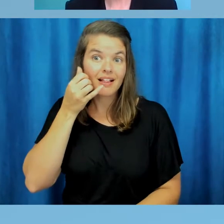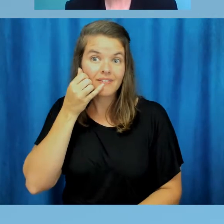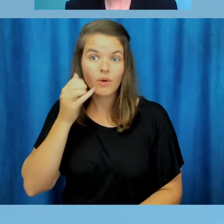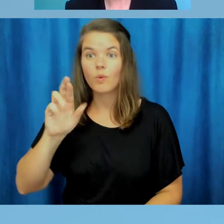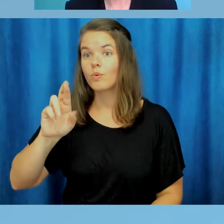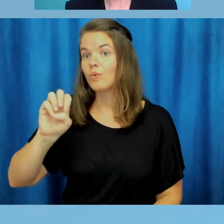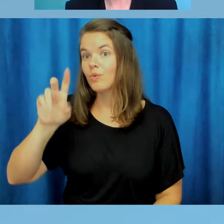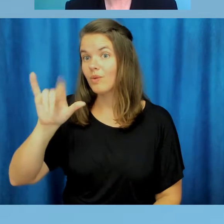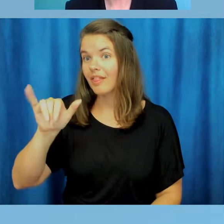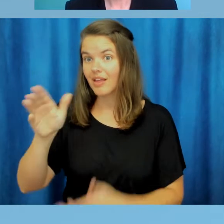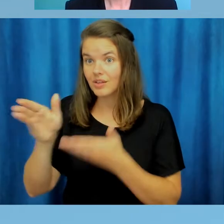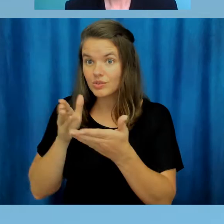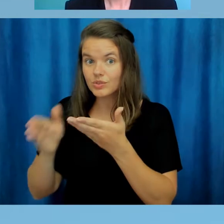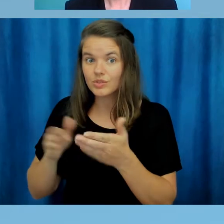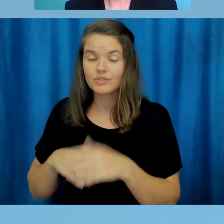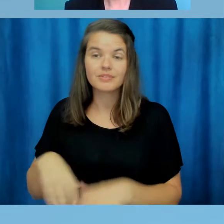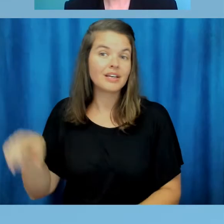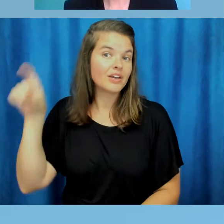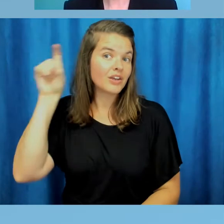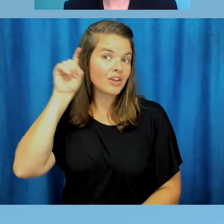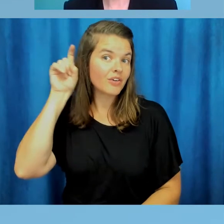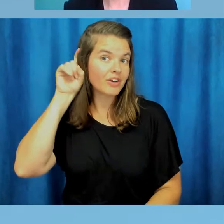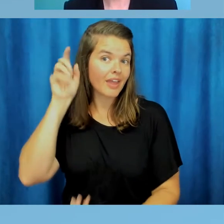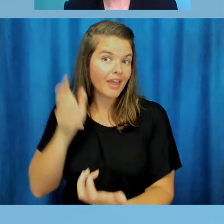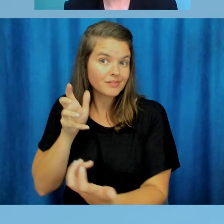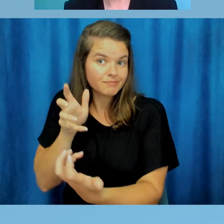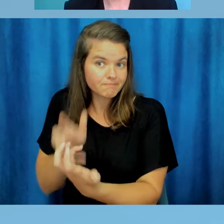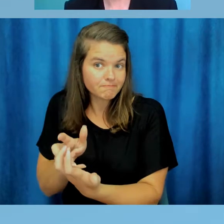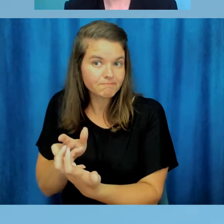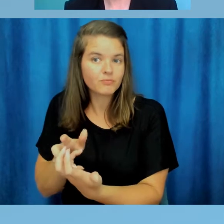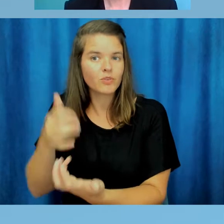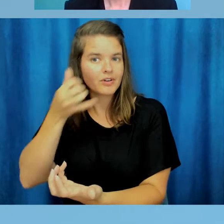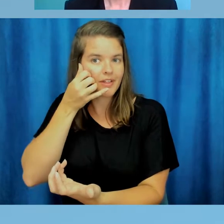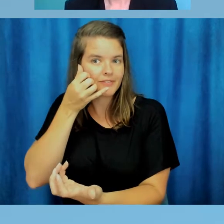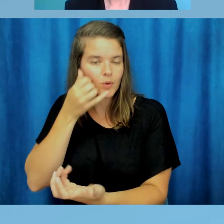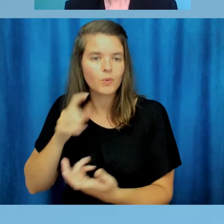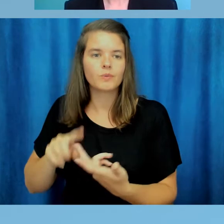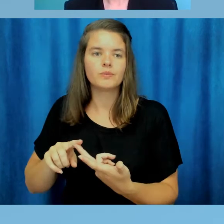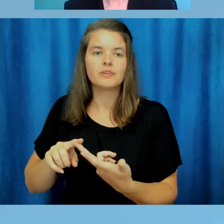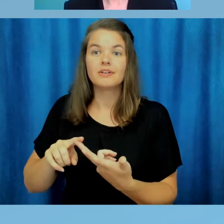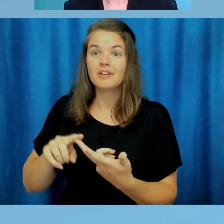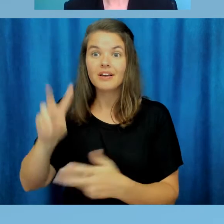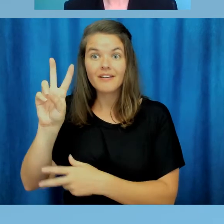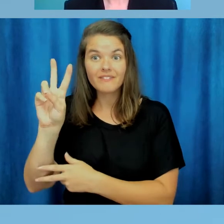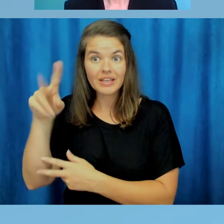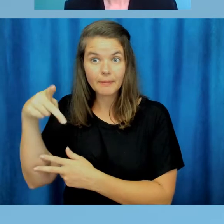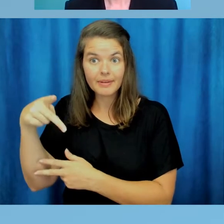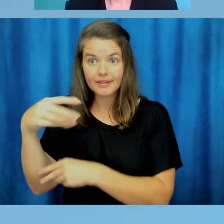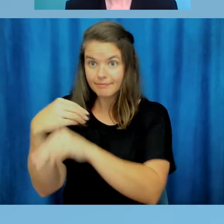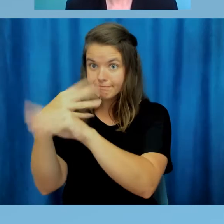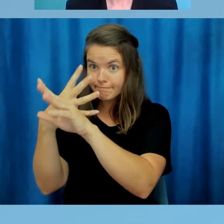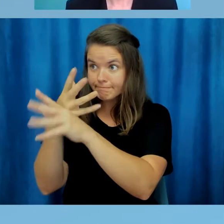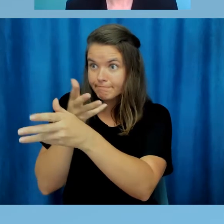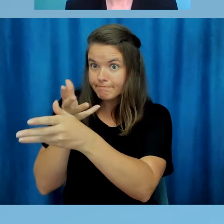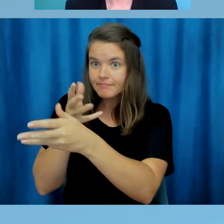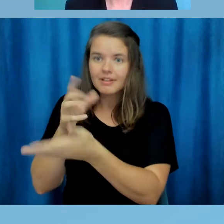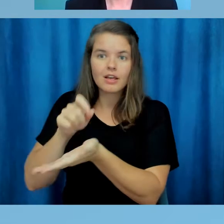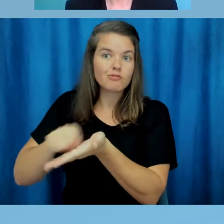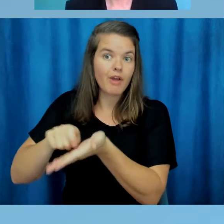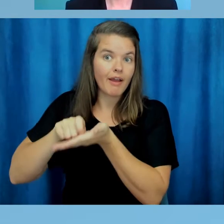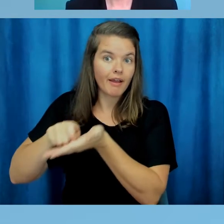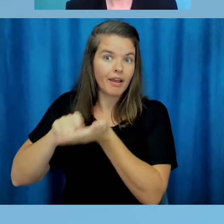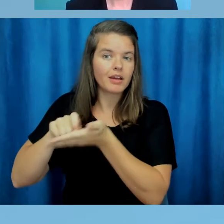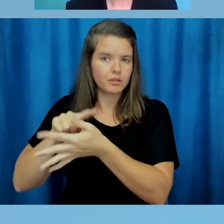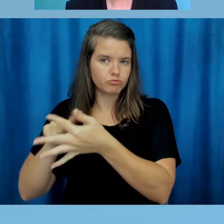telephone relay service, hearing aid compatible telephones, video phones, and written